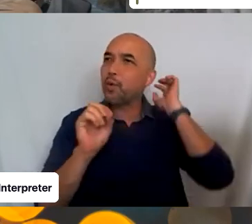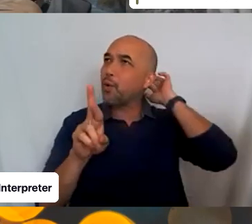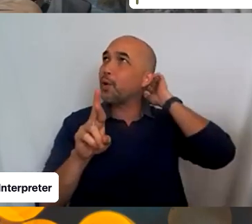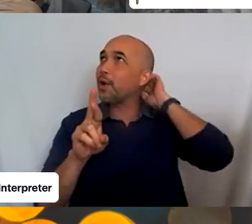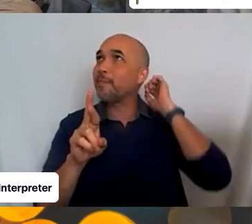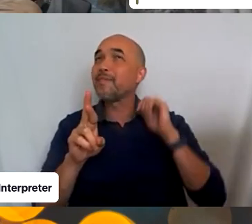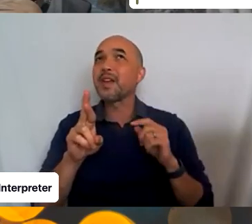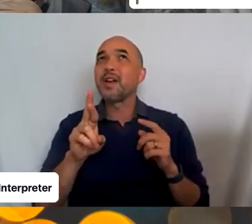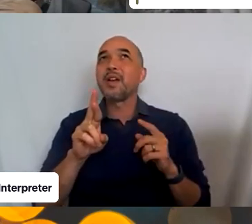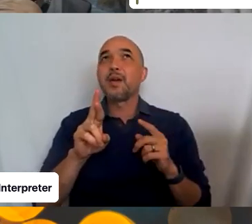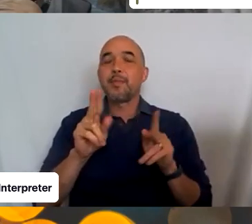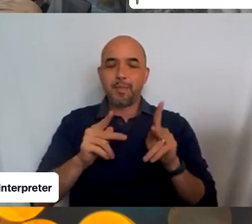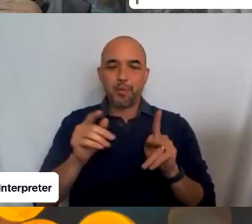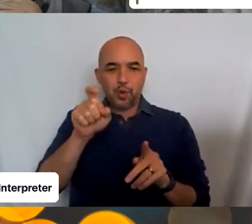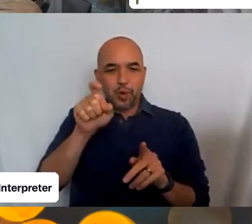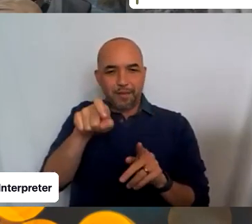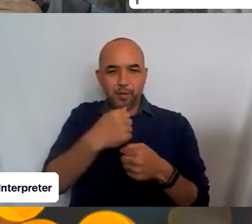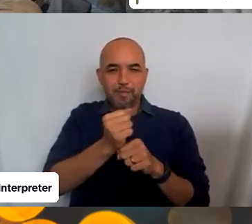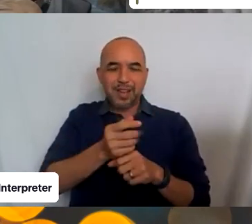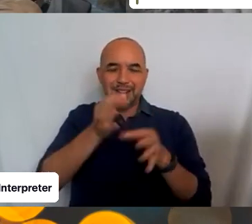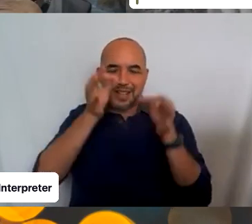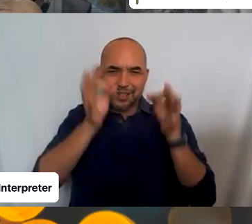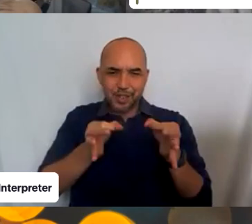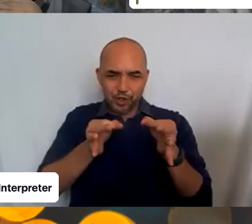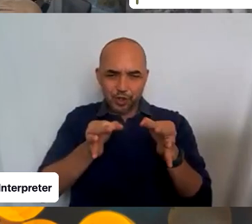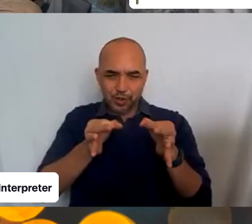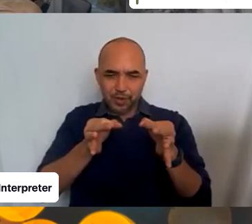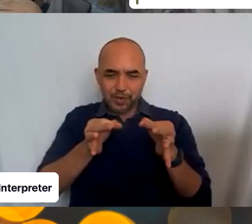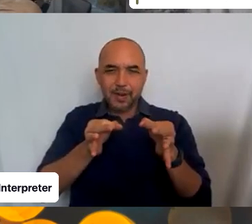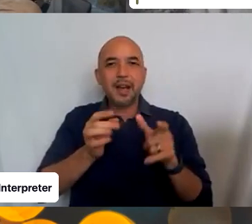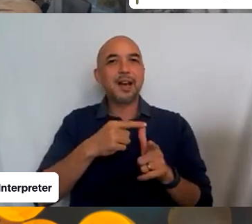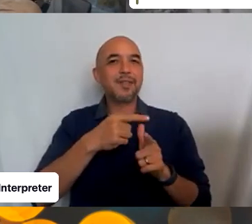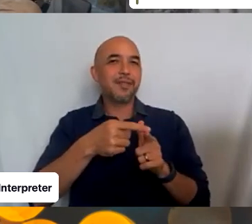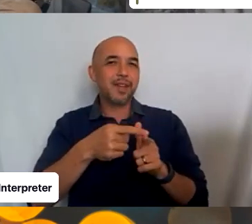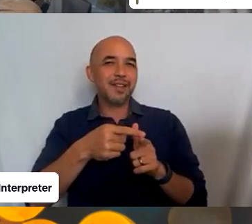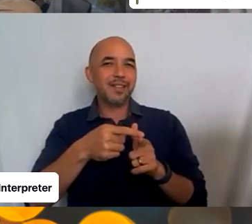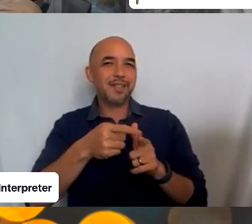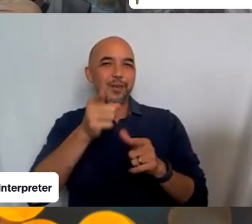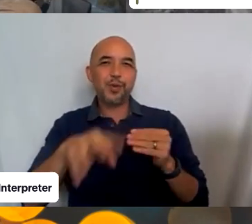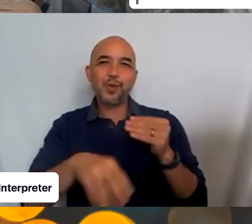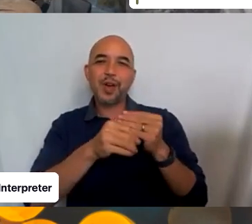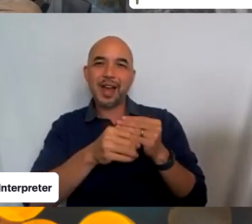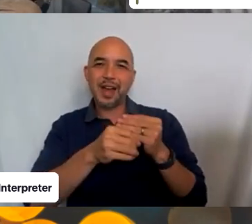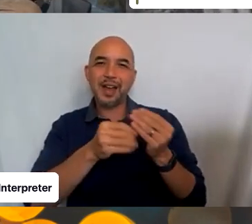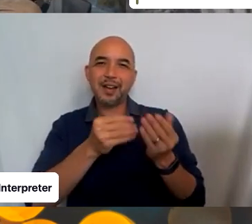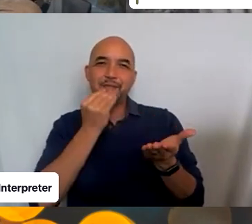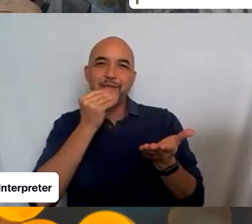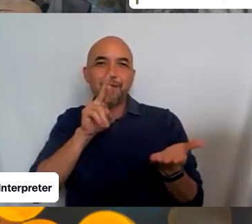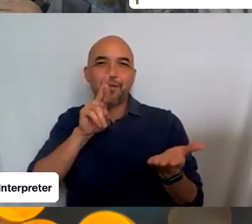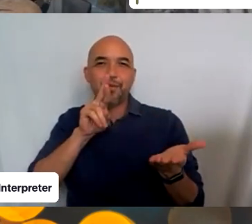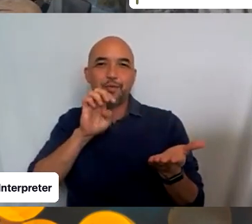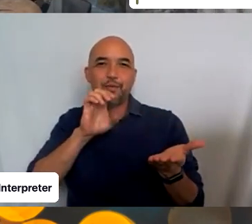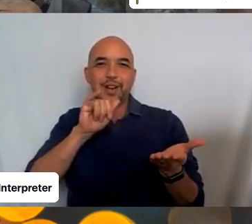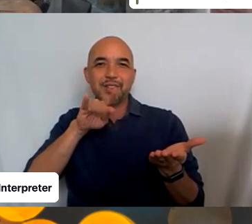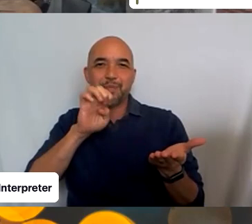of crossroads, and then you sort of weave in a recipe to kind of remedy that, which I think is a really sweet moment. And I can't wait to try them